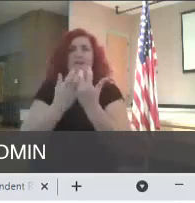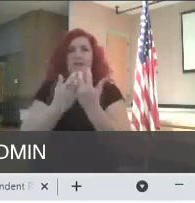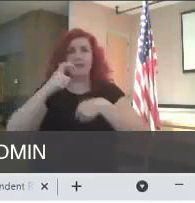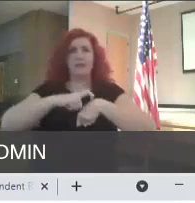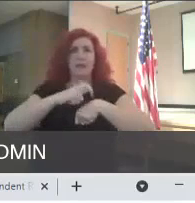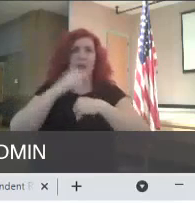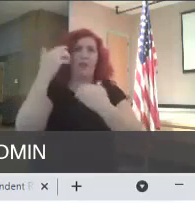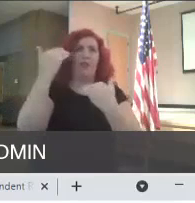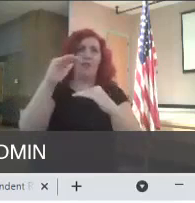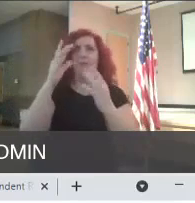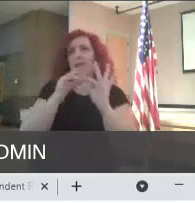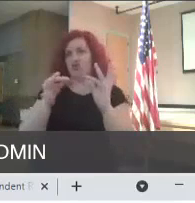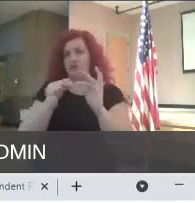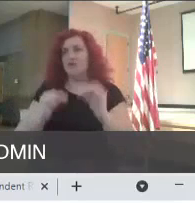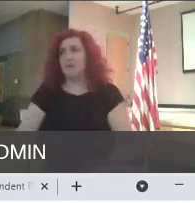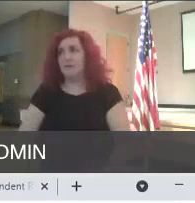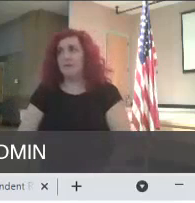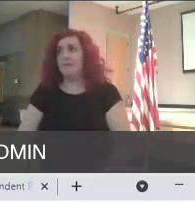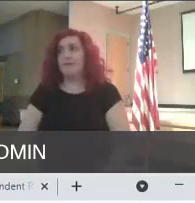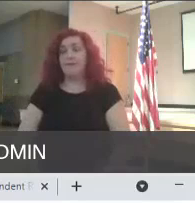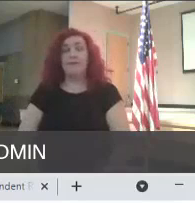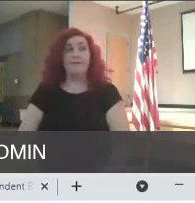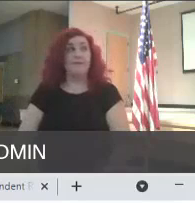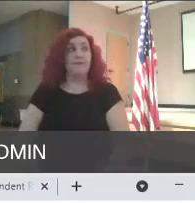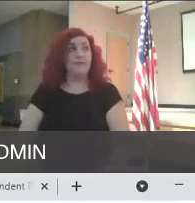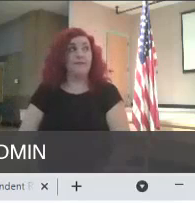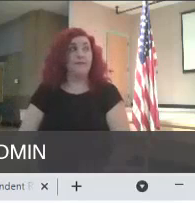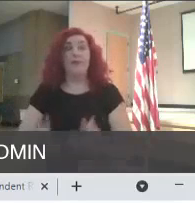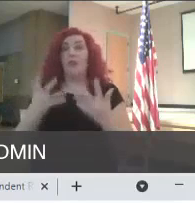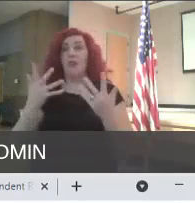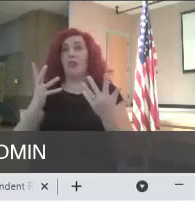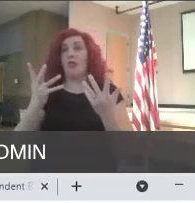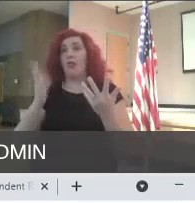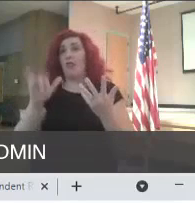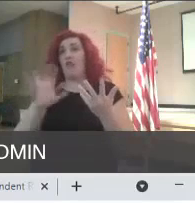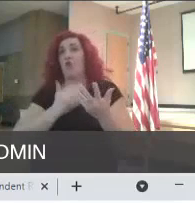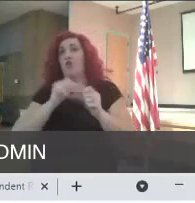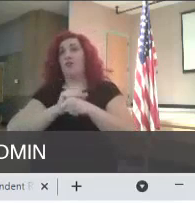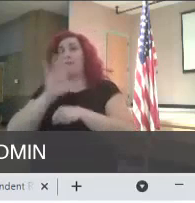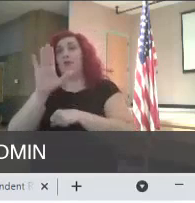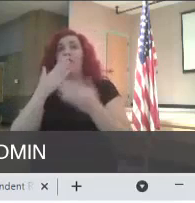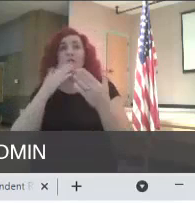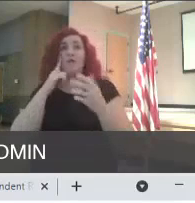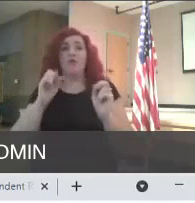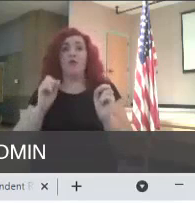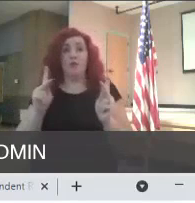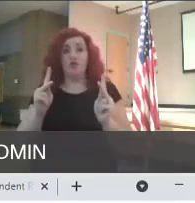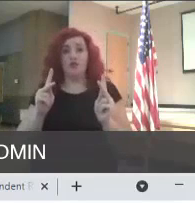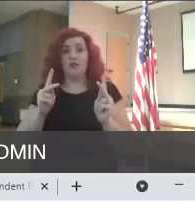mentioned, and that will be our submittal. Thank you again for the opportunity to